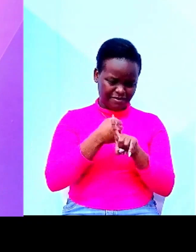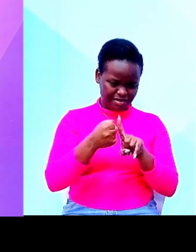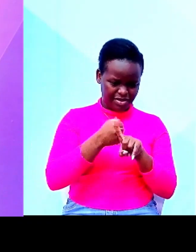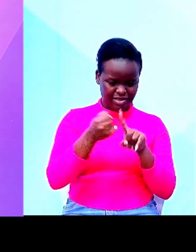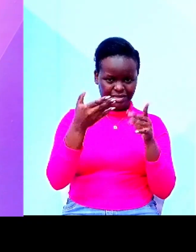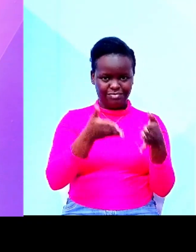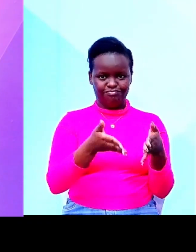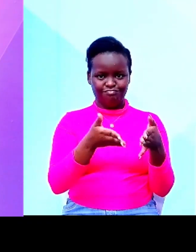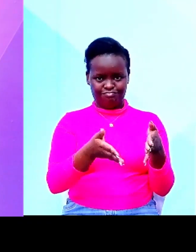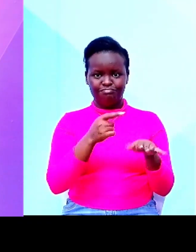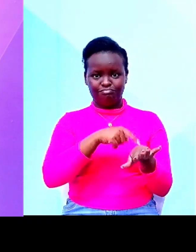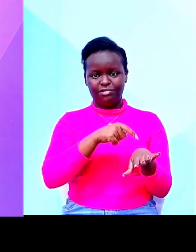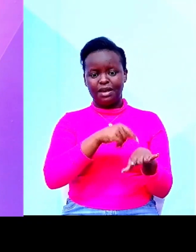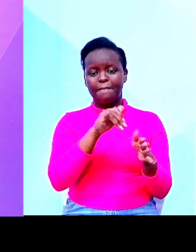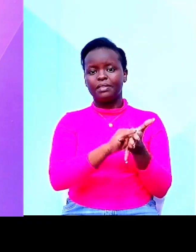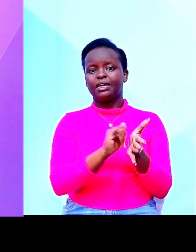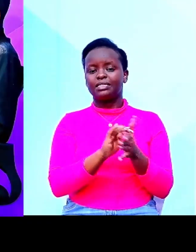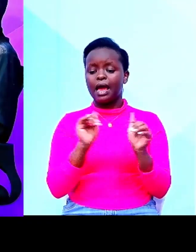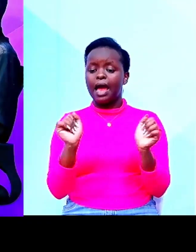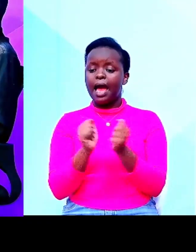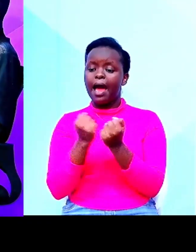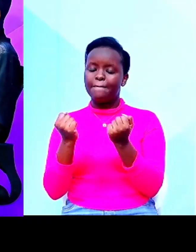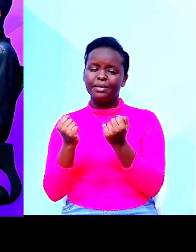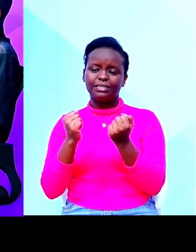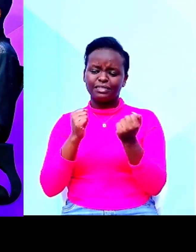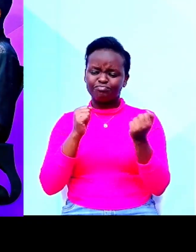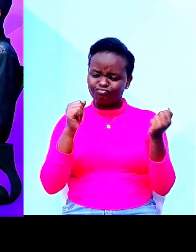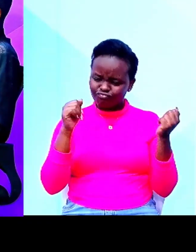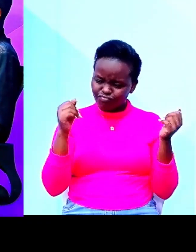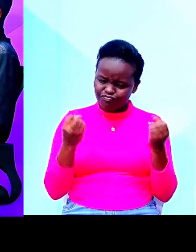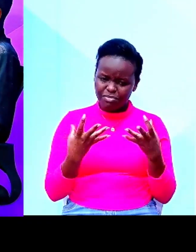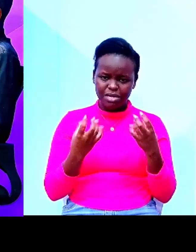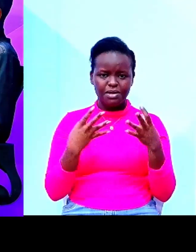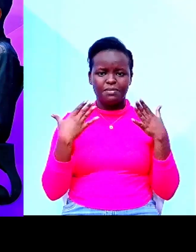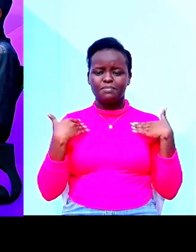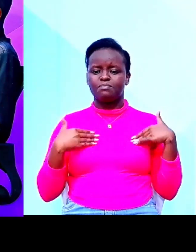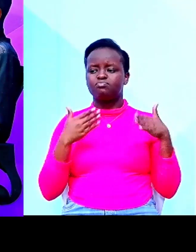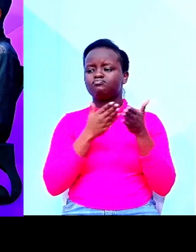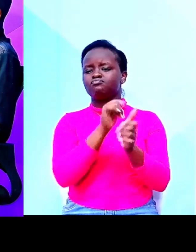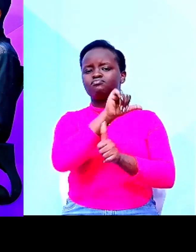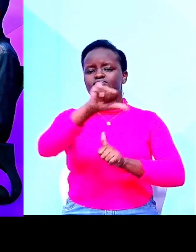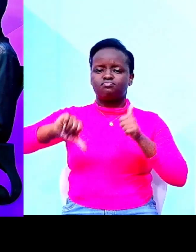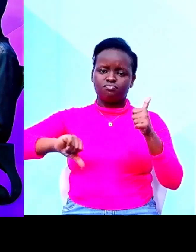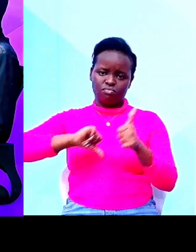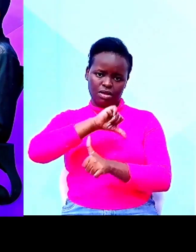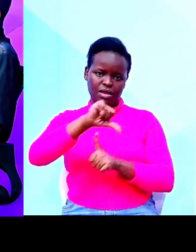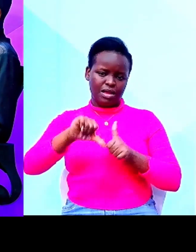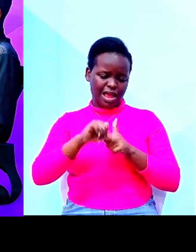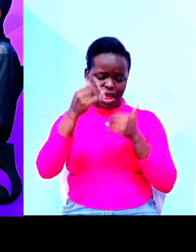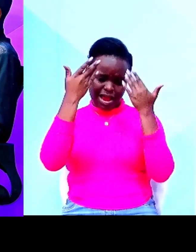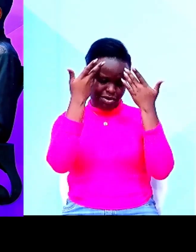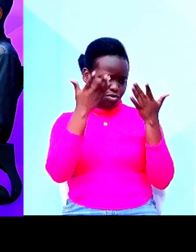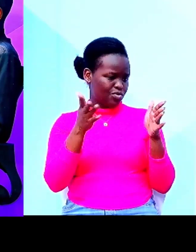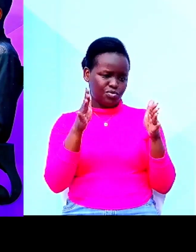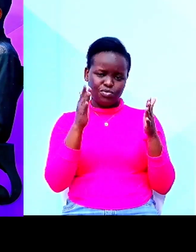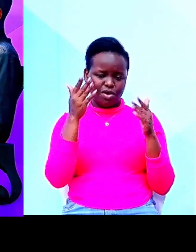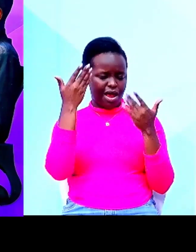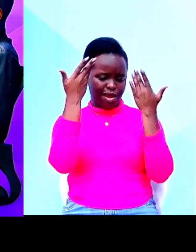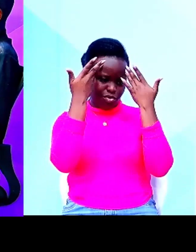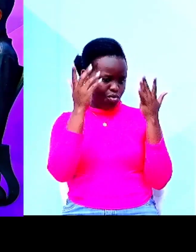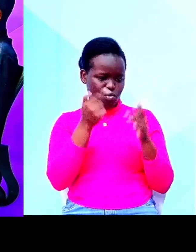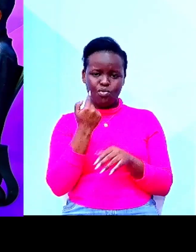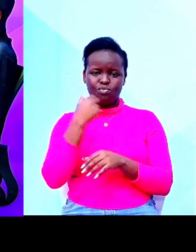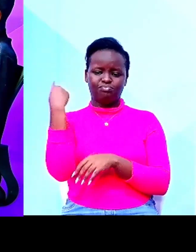and it happened in a crowd. So I did not even identify the person who hit